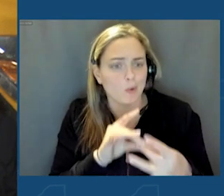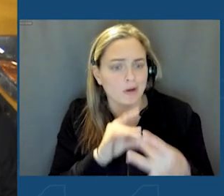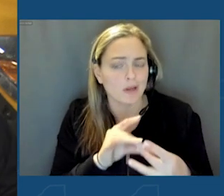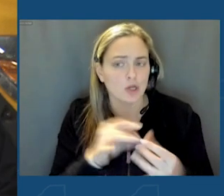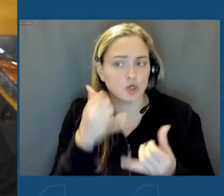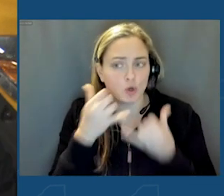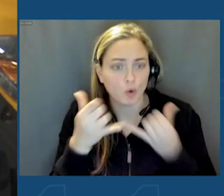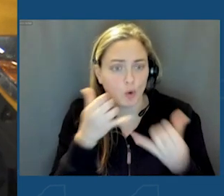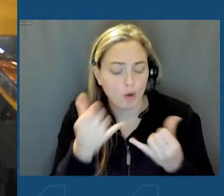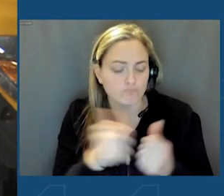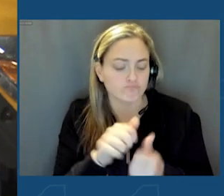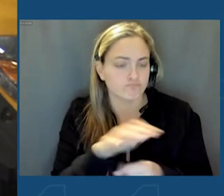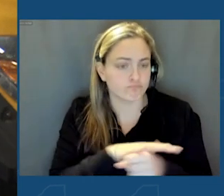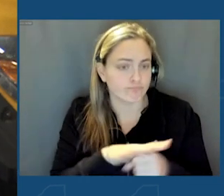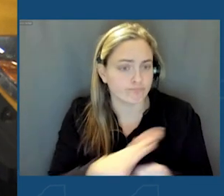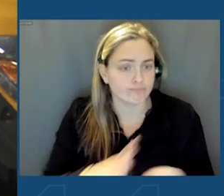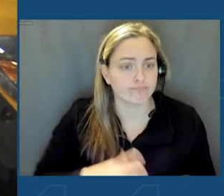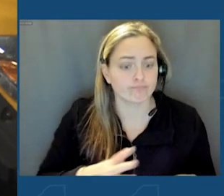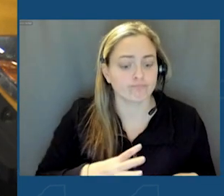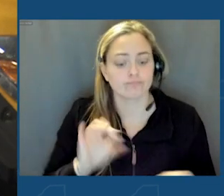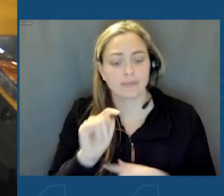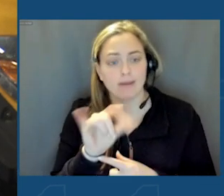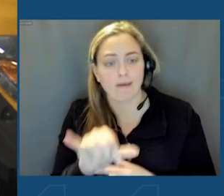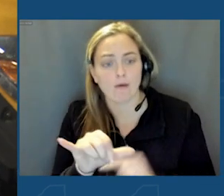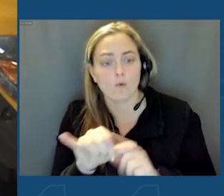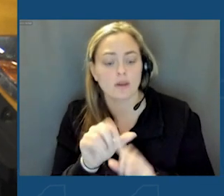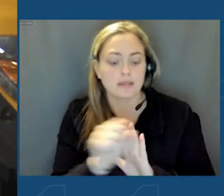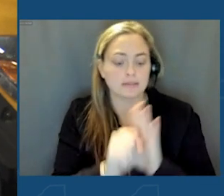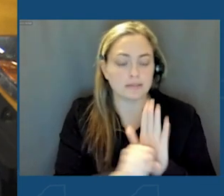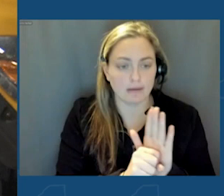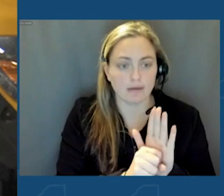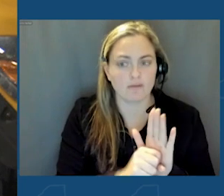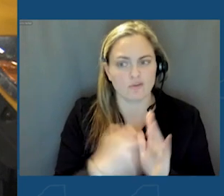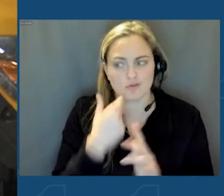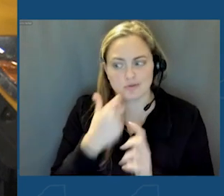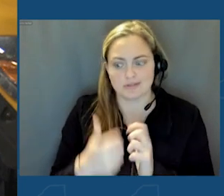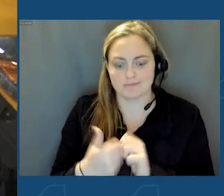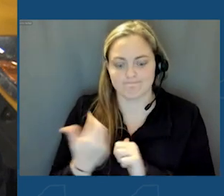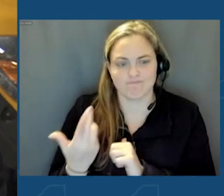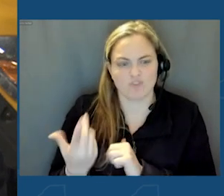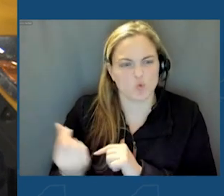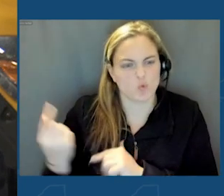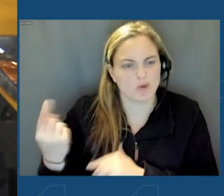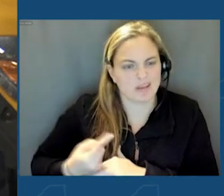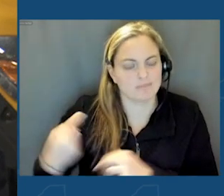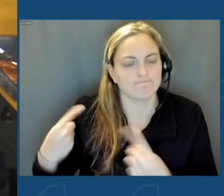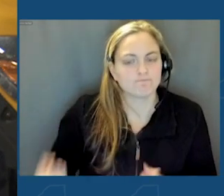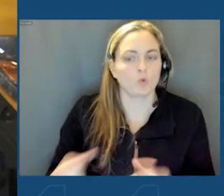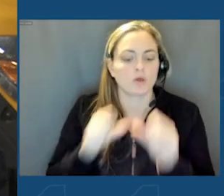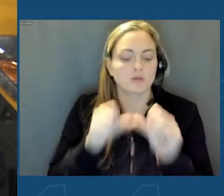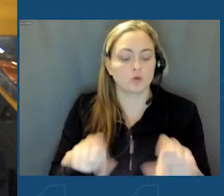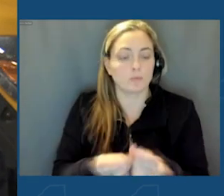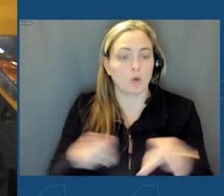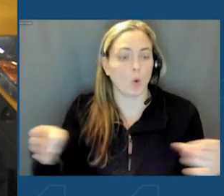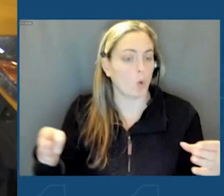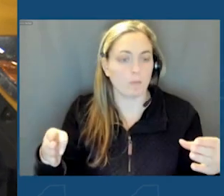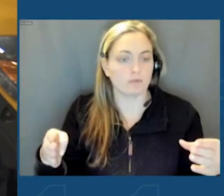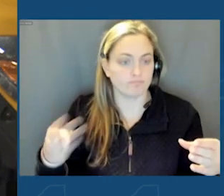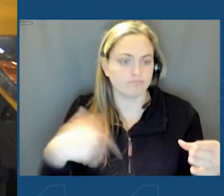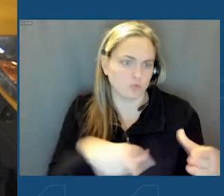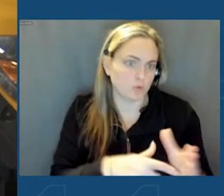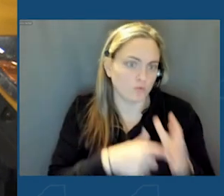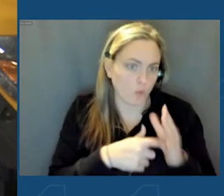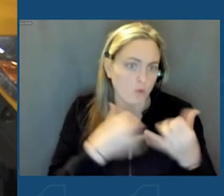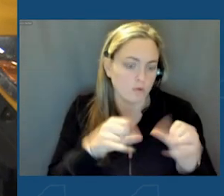with local officials County officials and state officials for the last several days that will stay open as long as it's as it's required